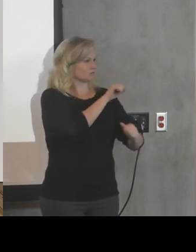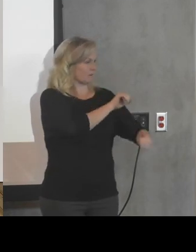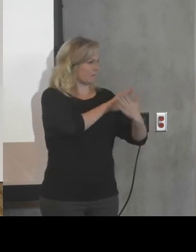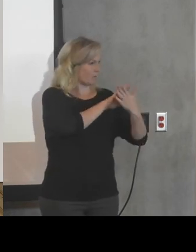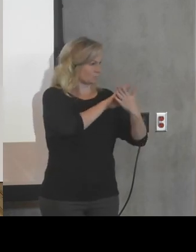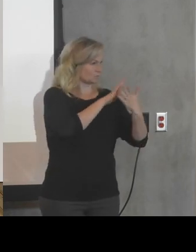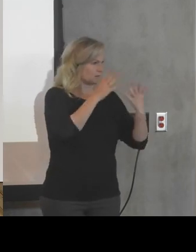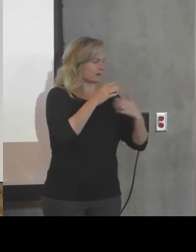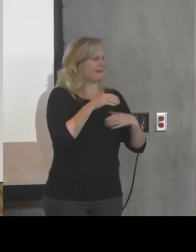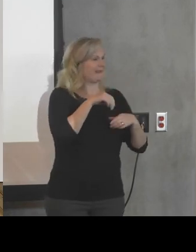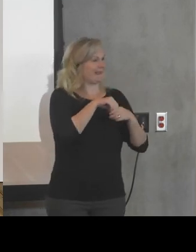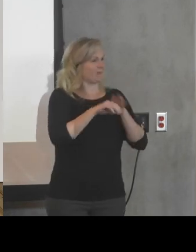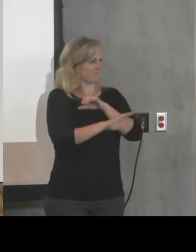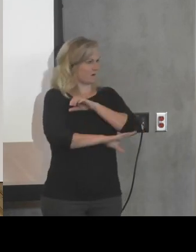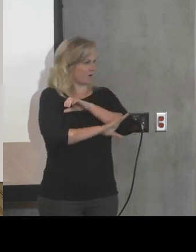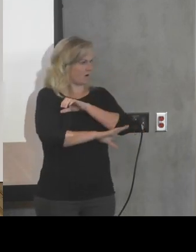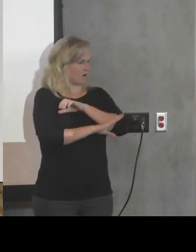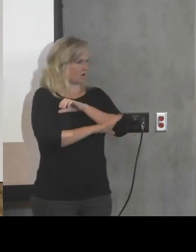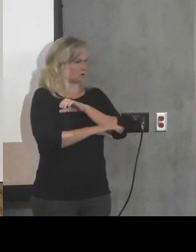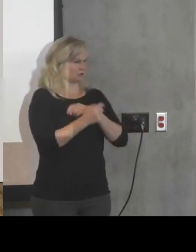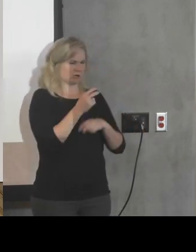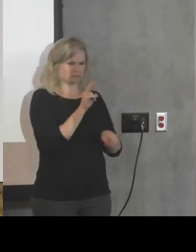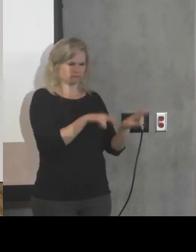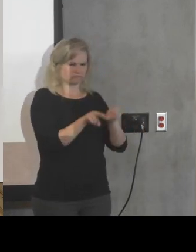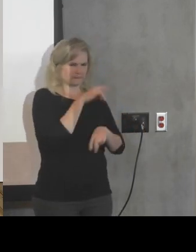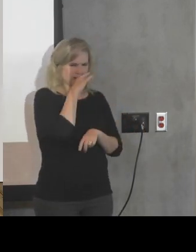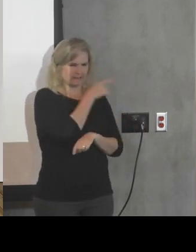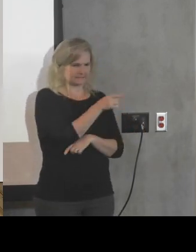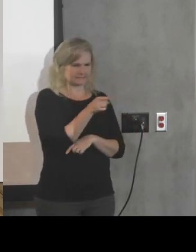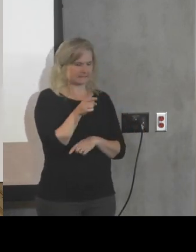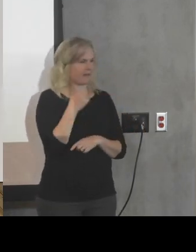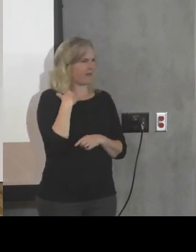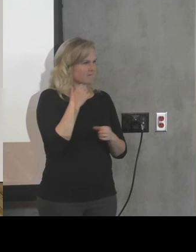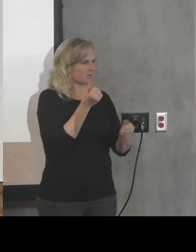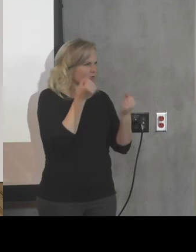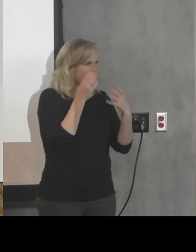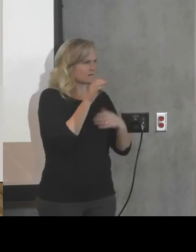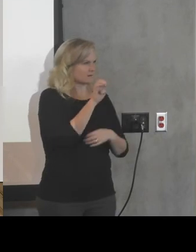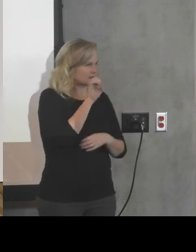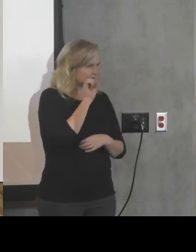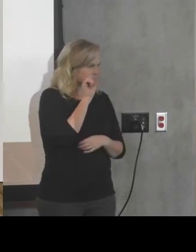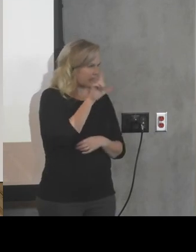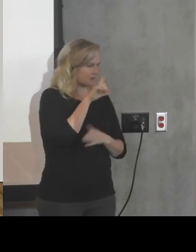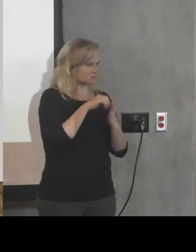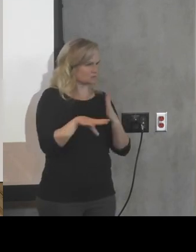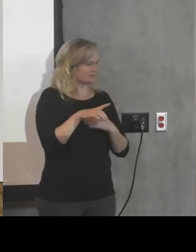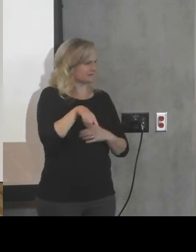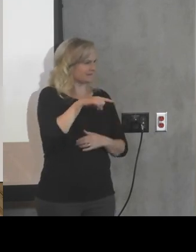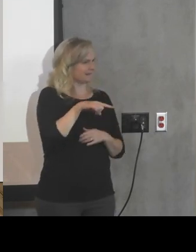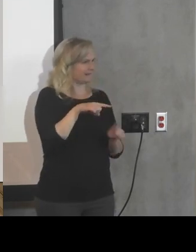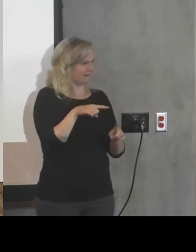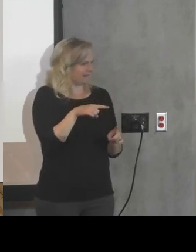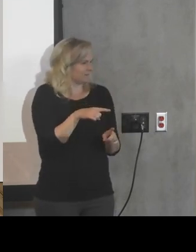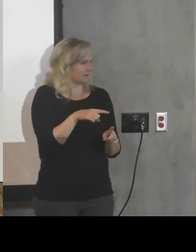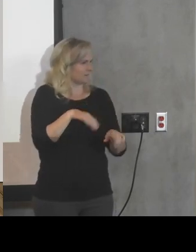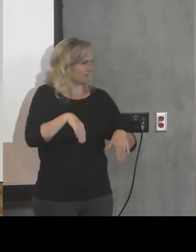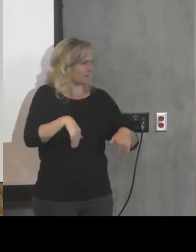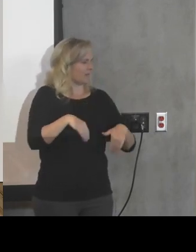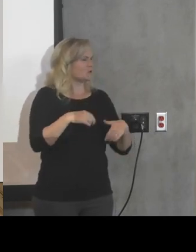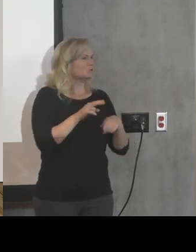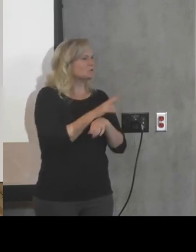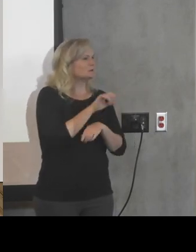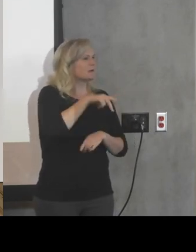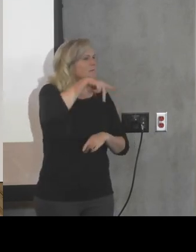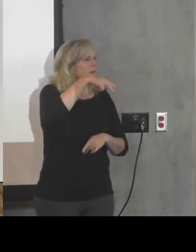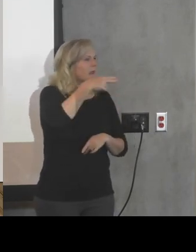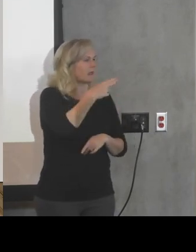September, just look at the kids. And she has a lot of ESL students, and they don't pronounce the TH sound. So that first week